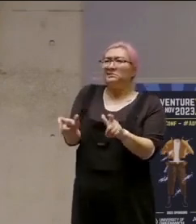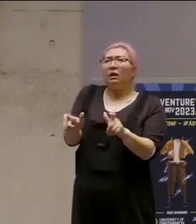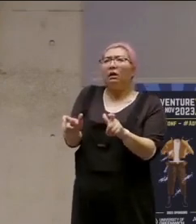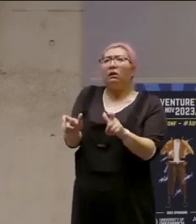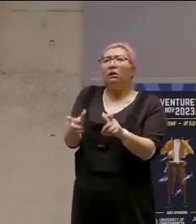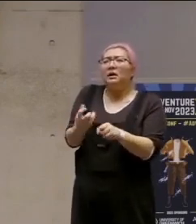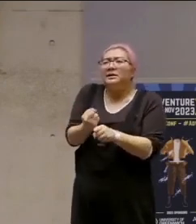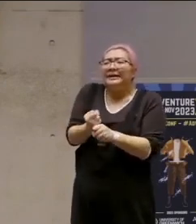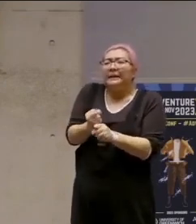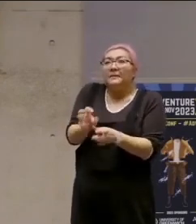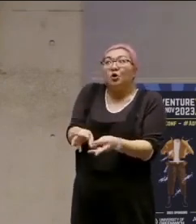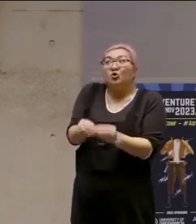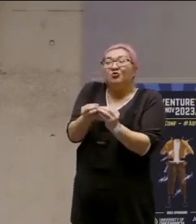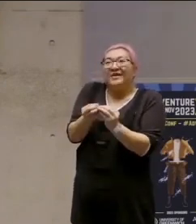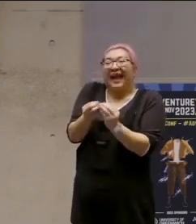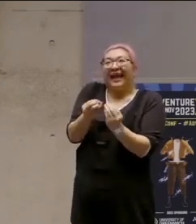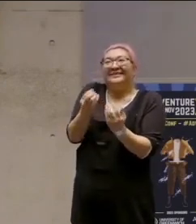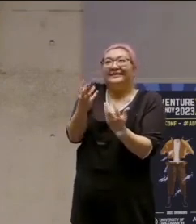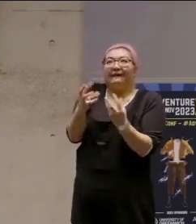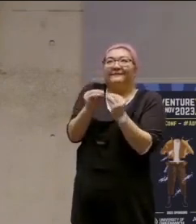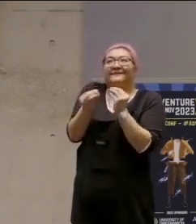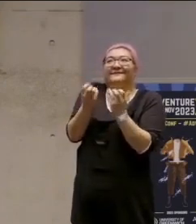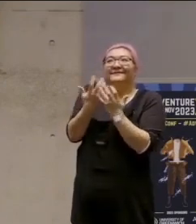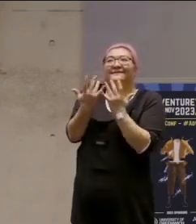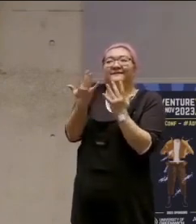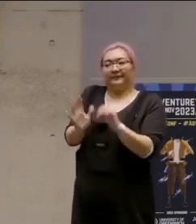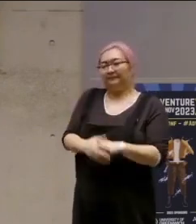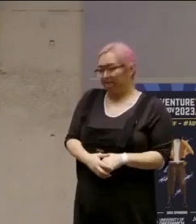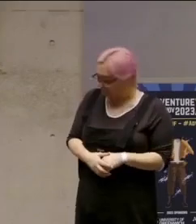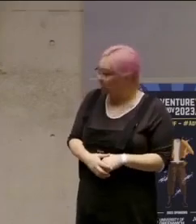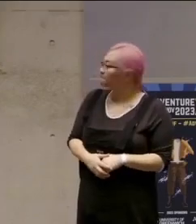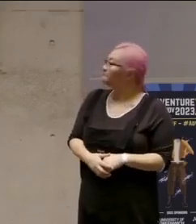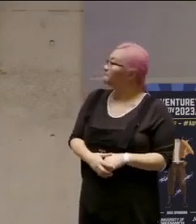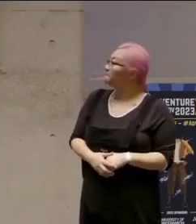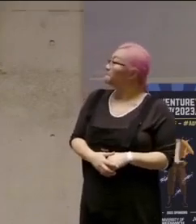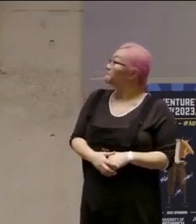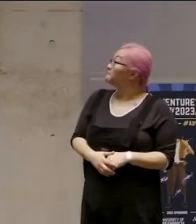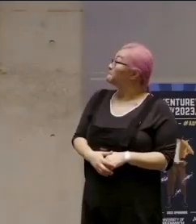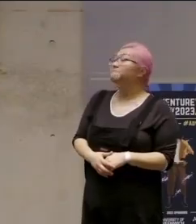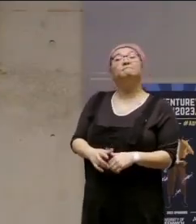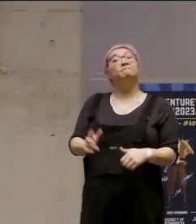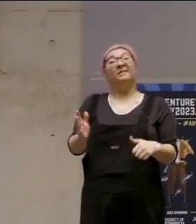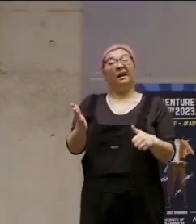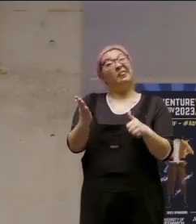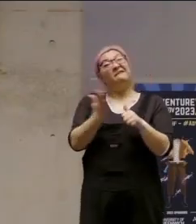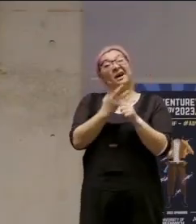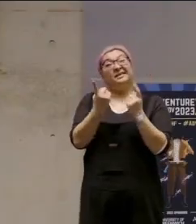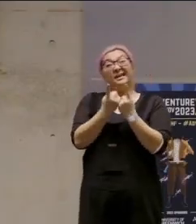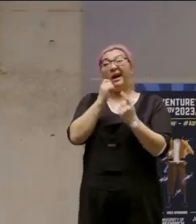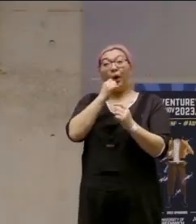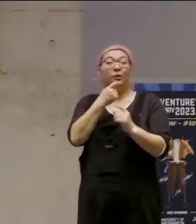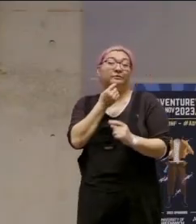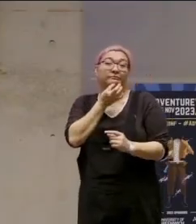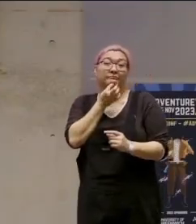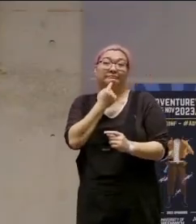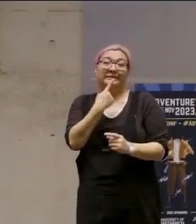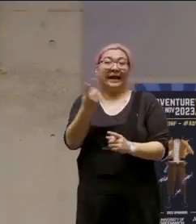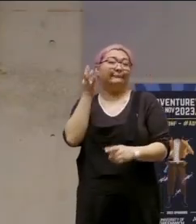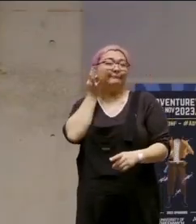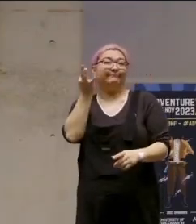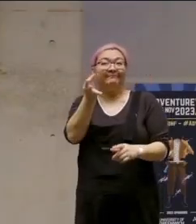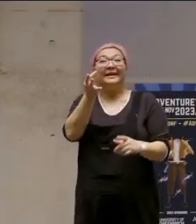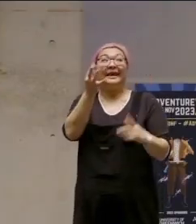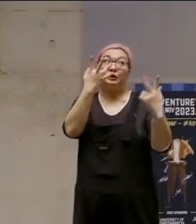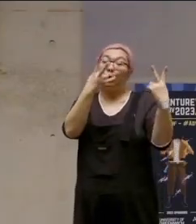and I think it'll be interesting to talk about. So first of all, I'm going to say, look at what's around you. Look at your environment. Look at your surroundings